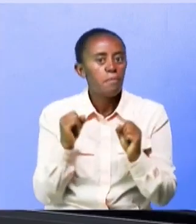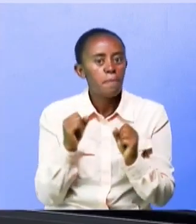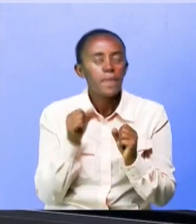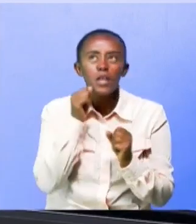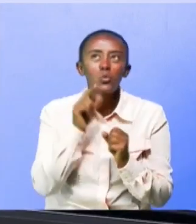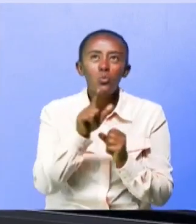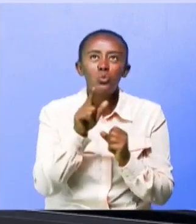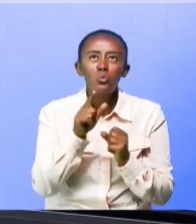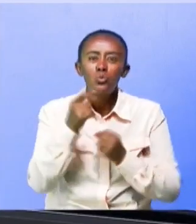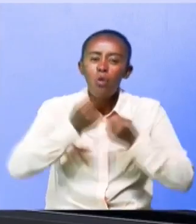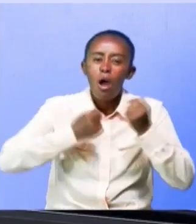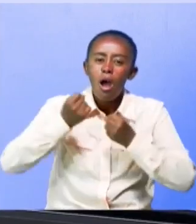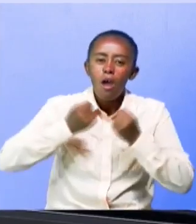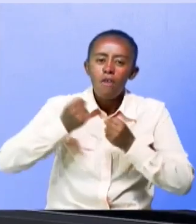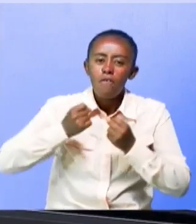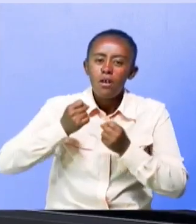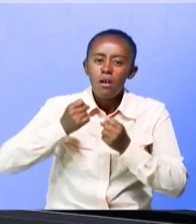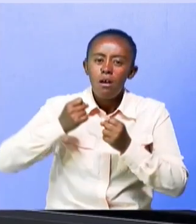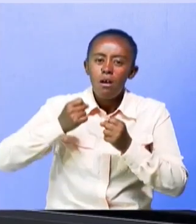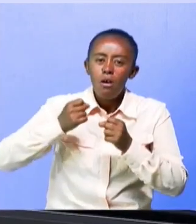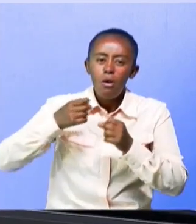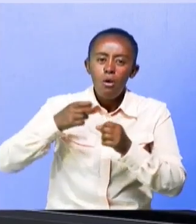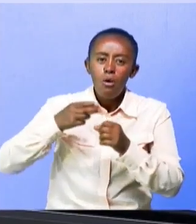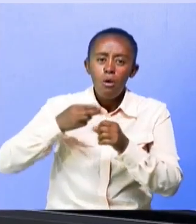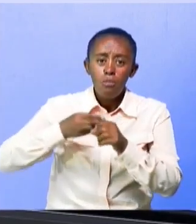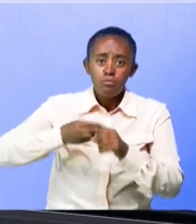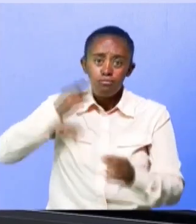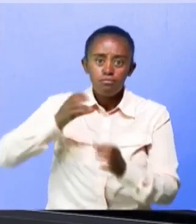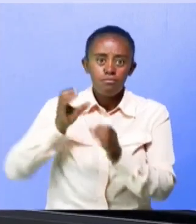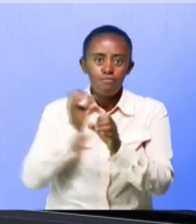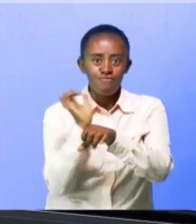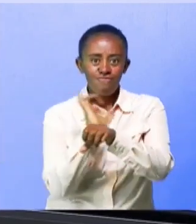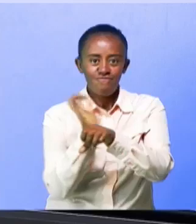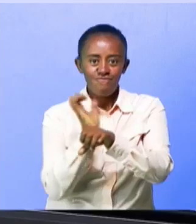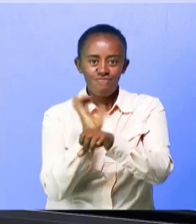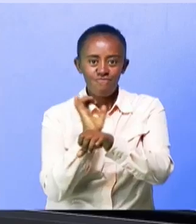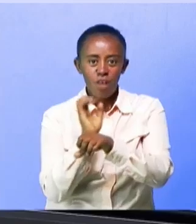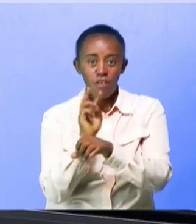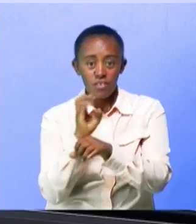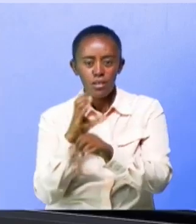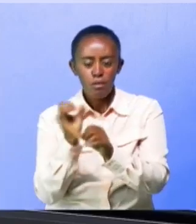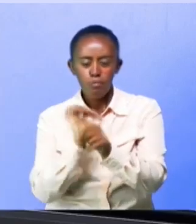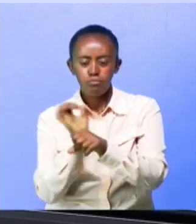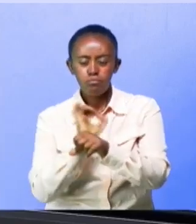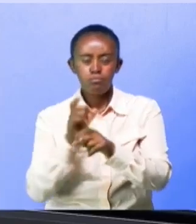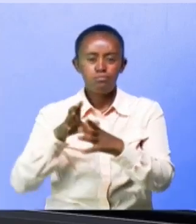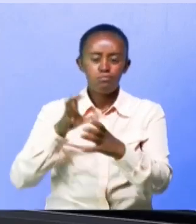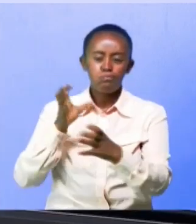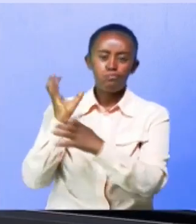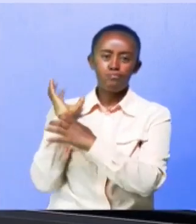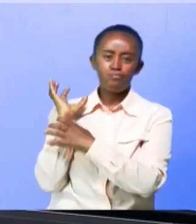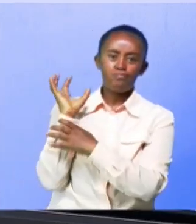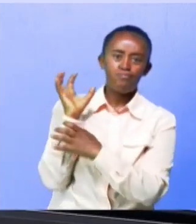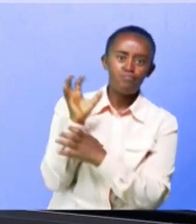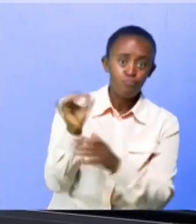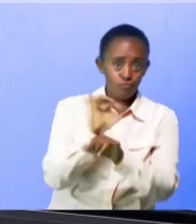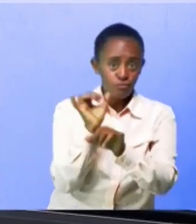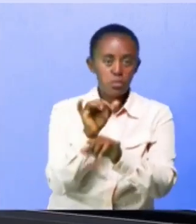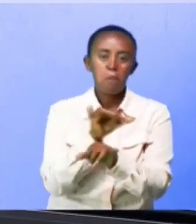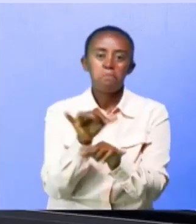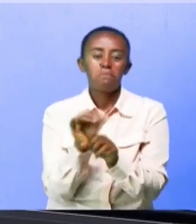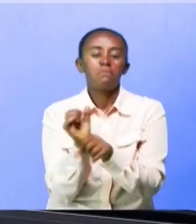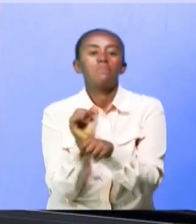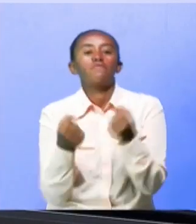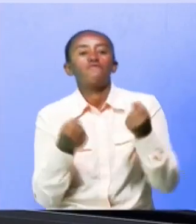wants to drive high track, track vehicle. I want to drive